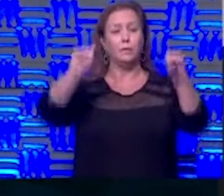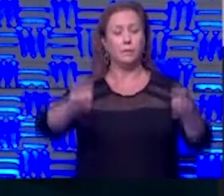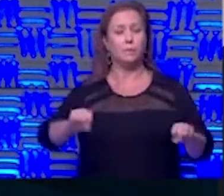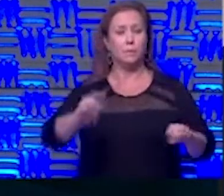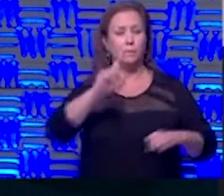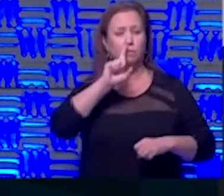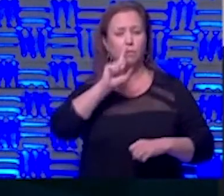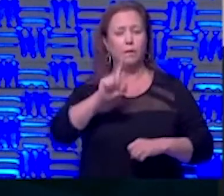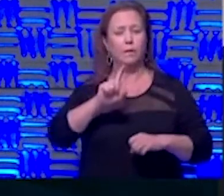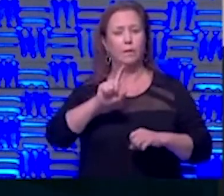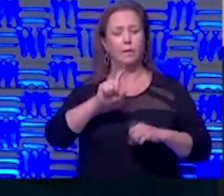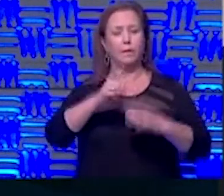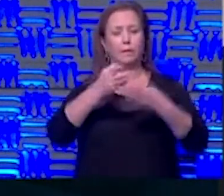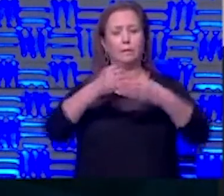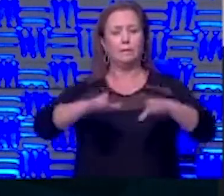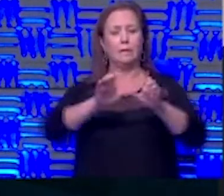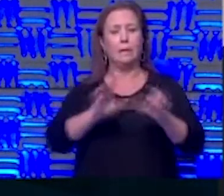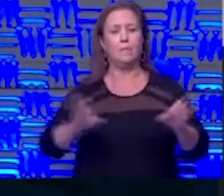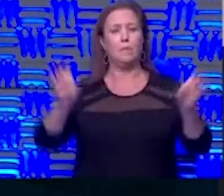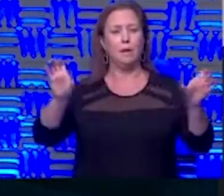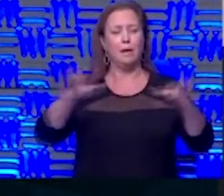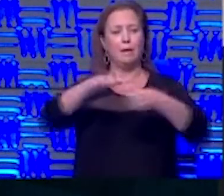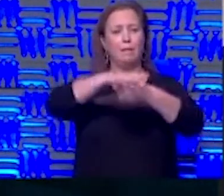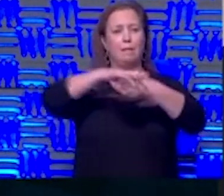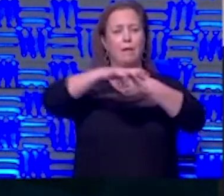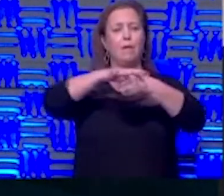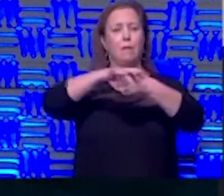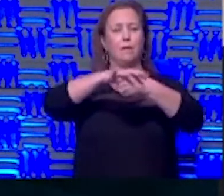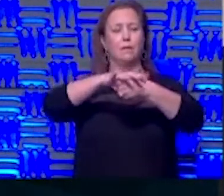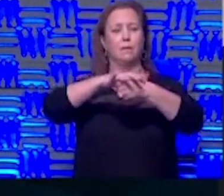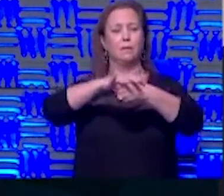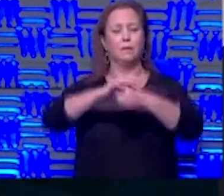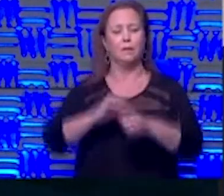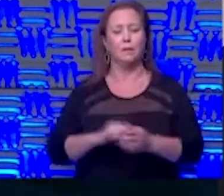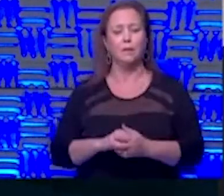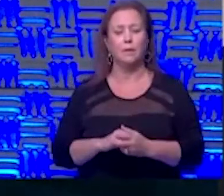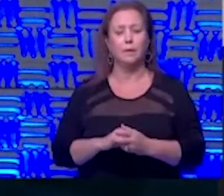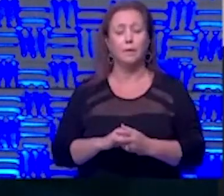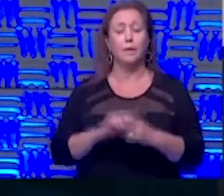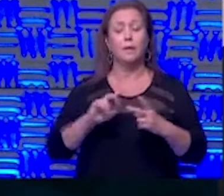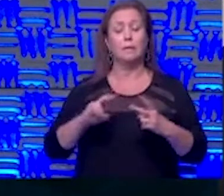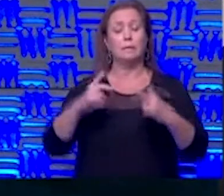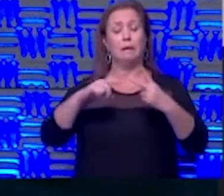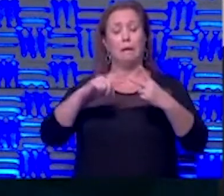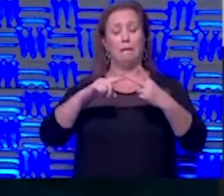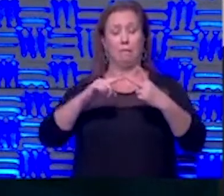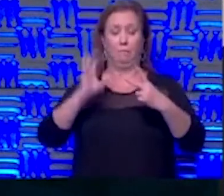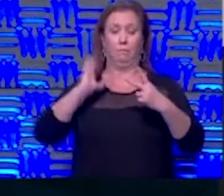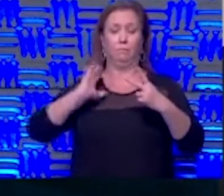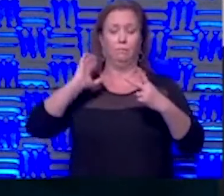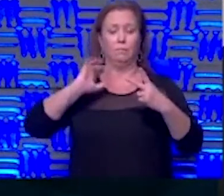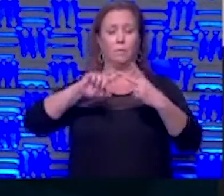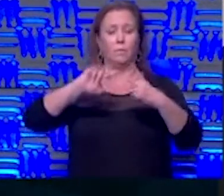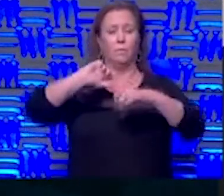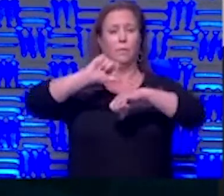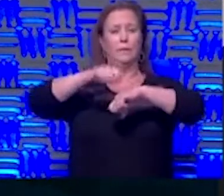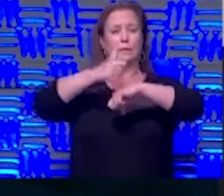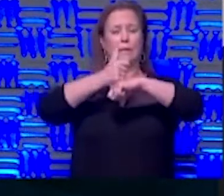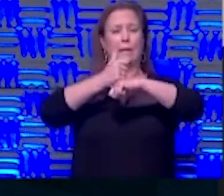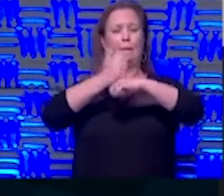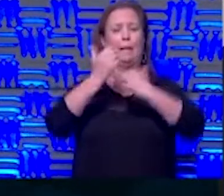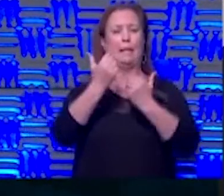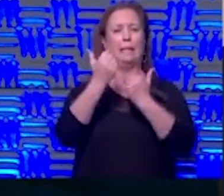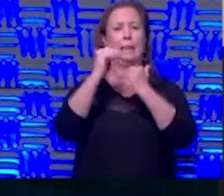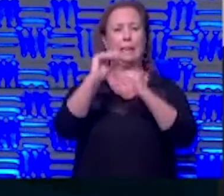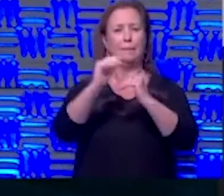really divide out areas of the facilities. I think secondly, very early on, we began limiting